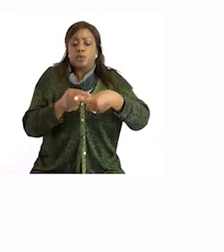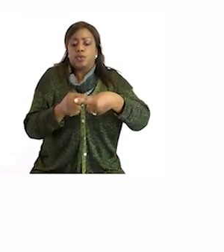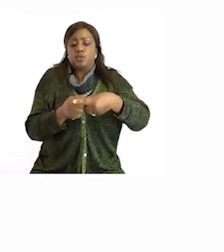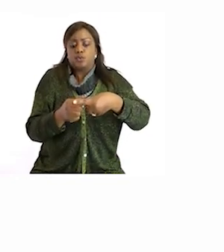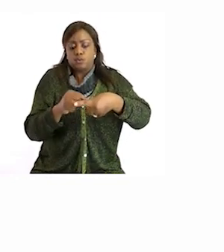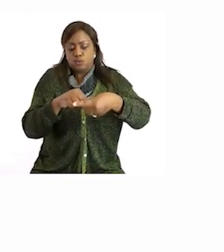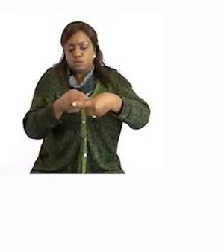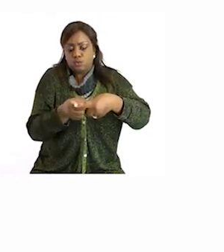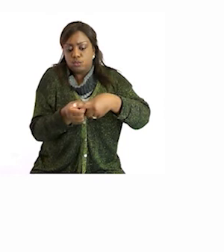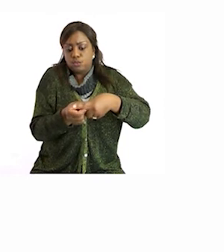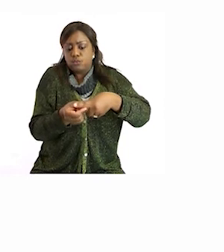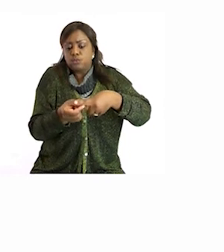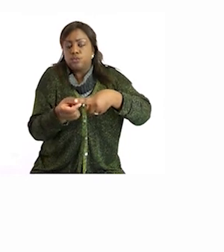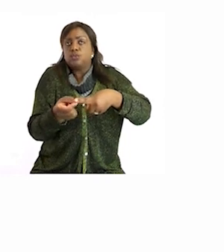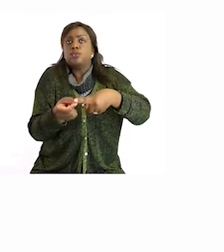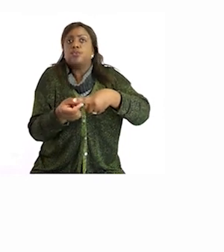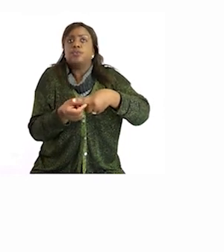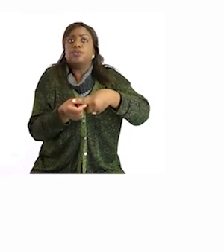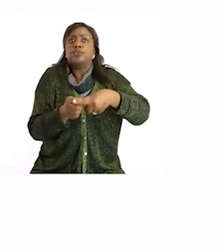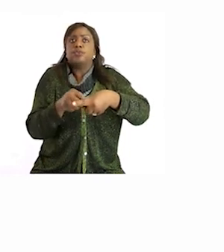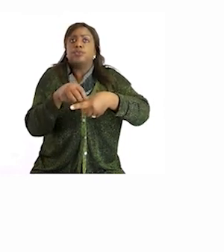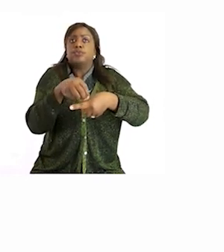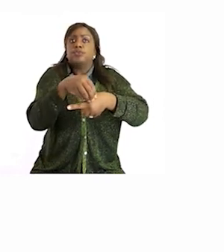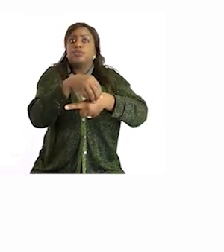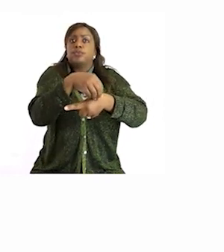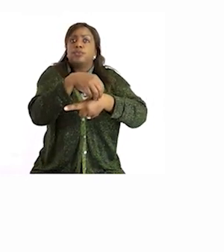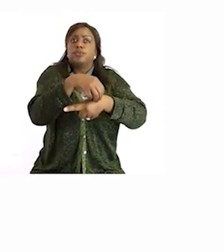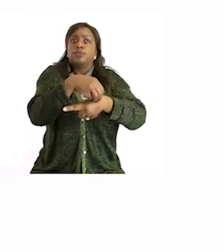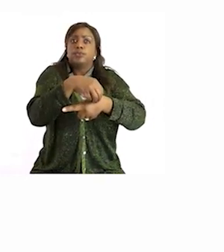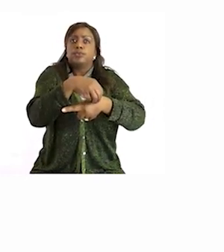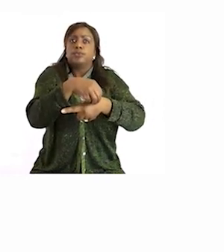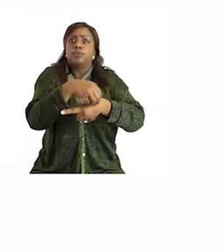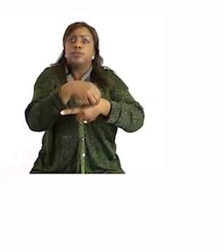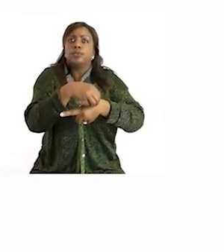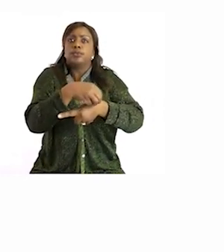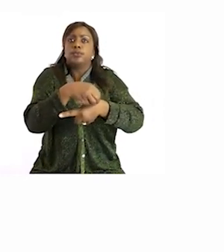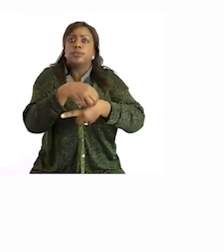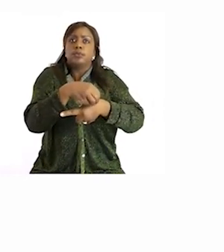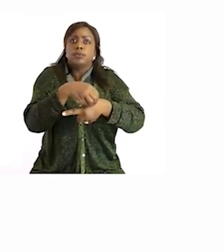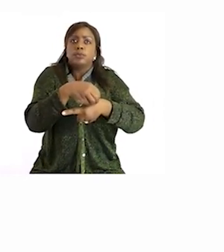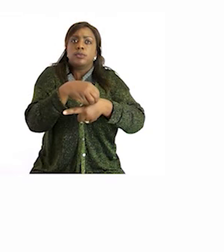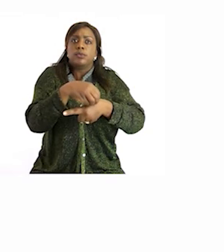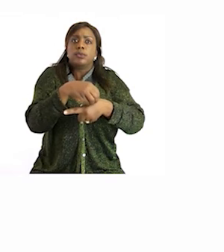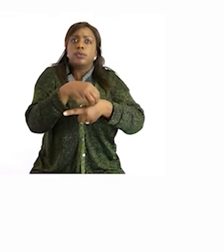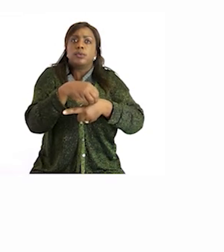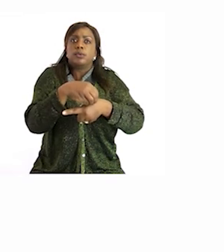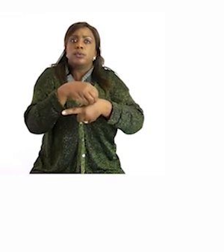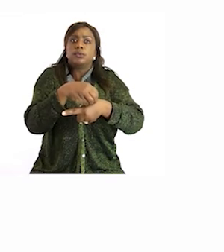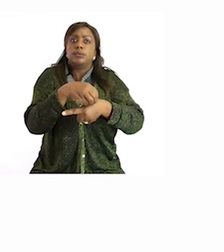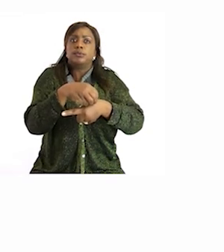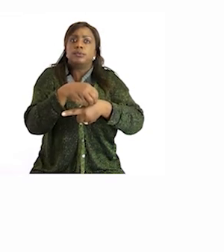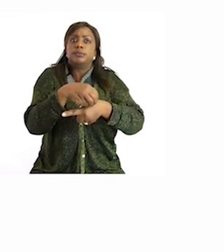connecting there called the vas deferens, and from the vas deferens we have a structure referred to as